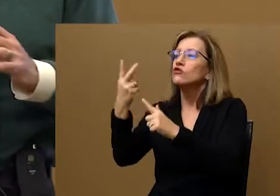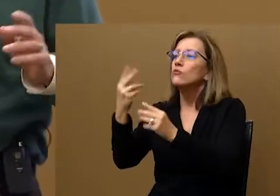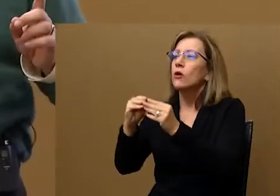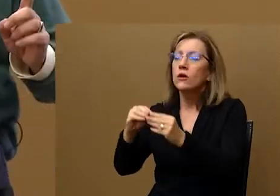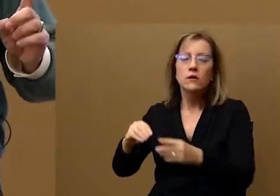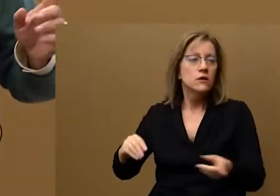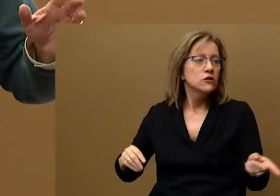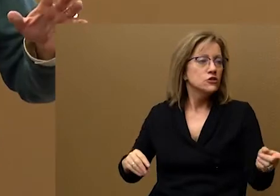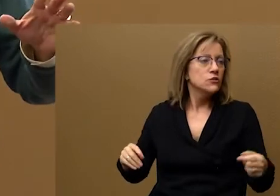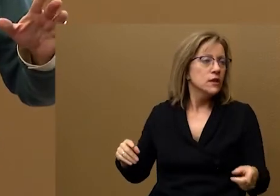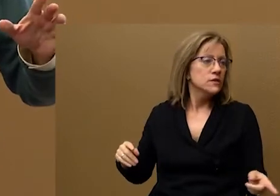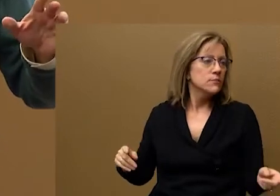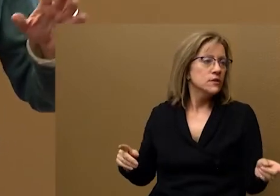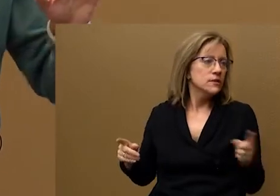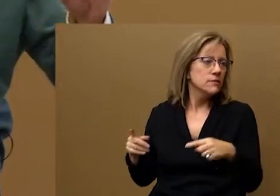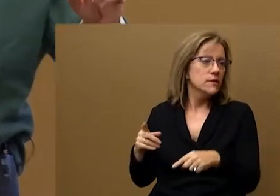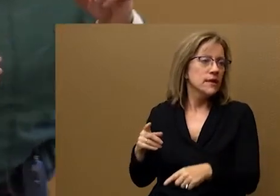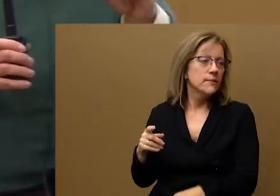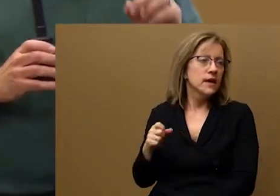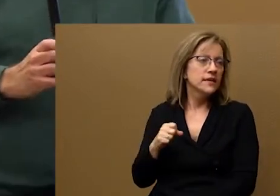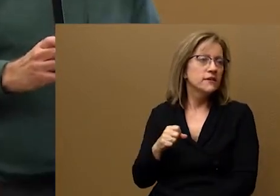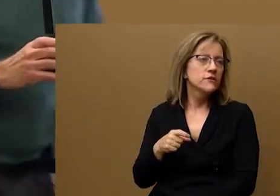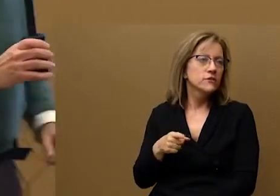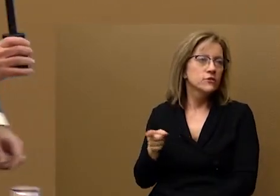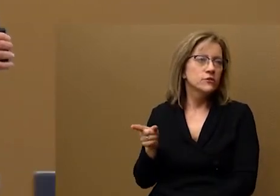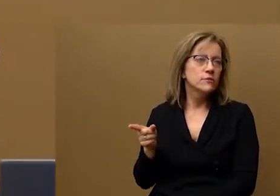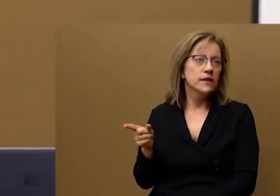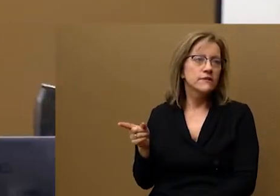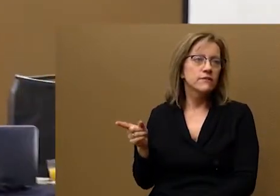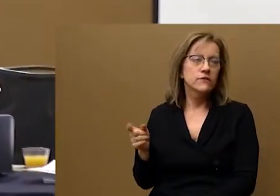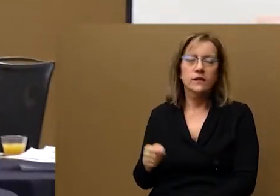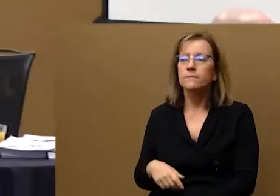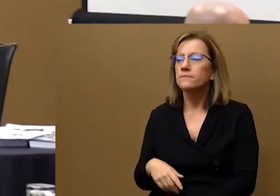to that? Let's take one or two more.